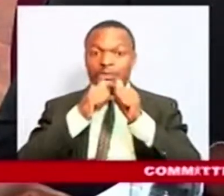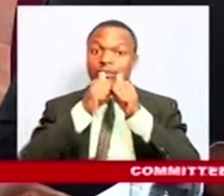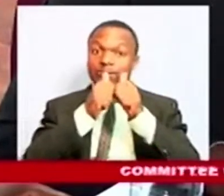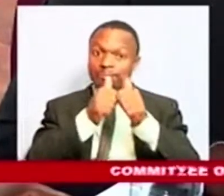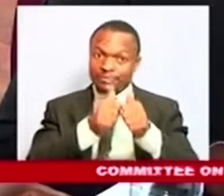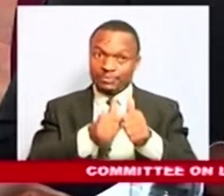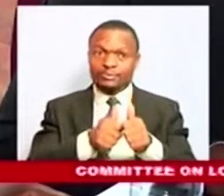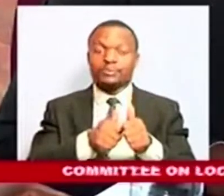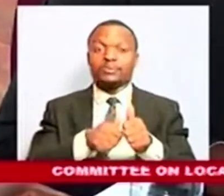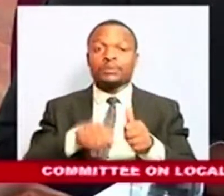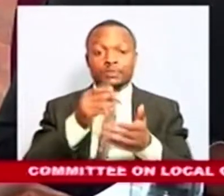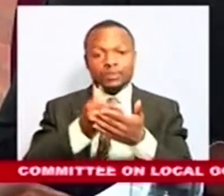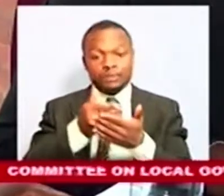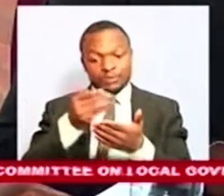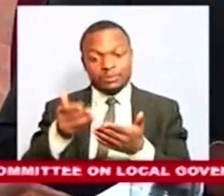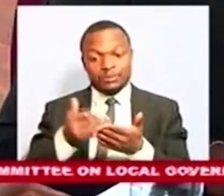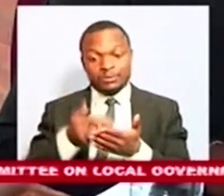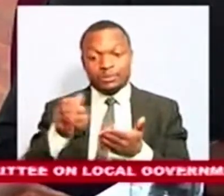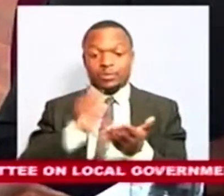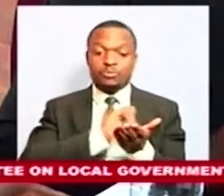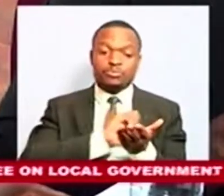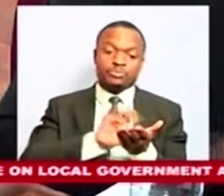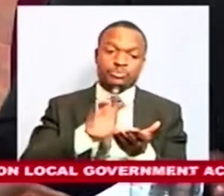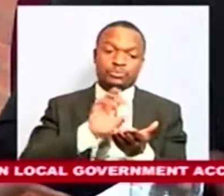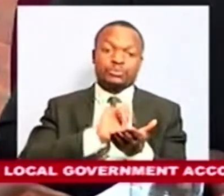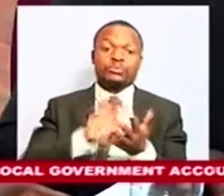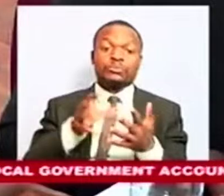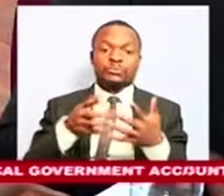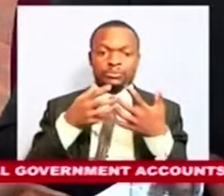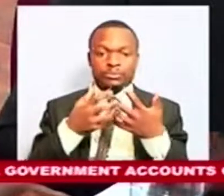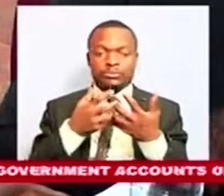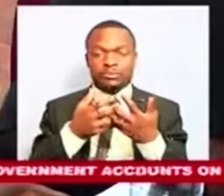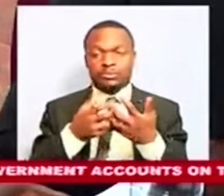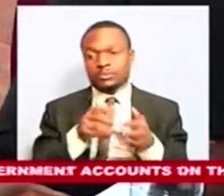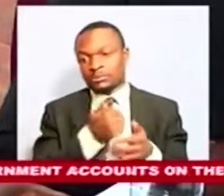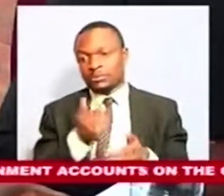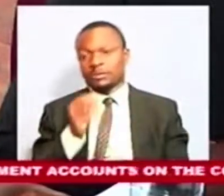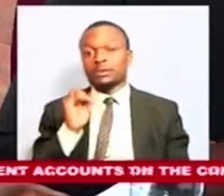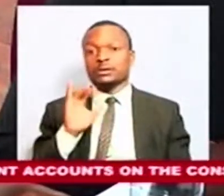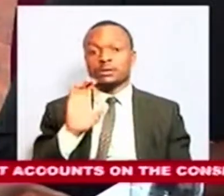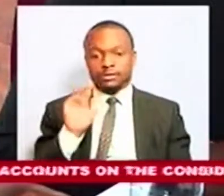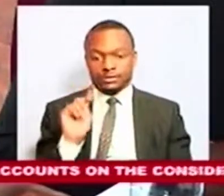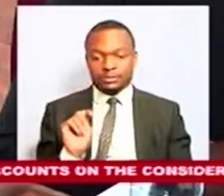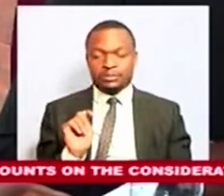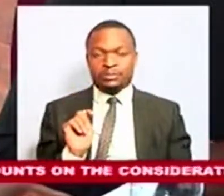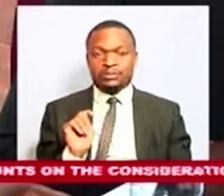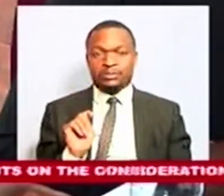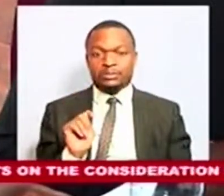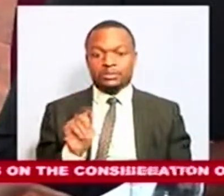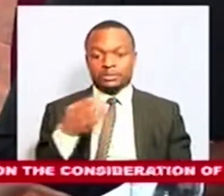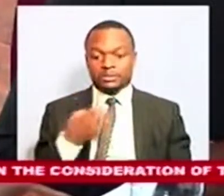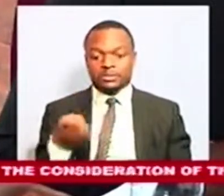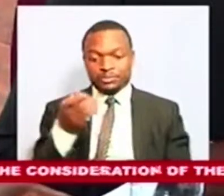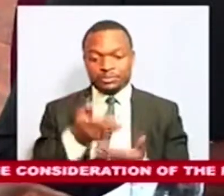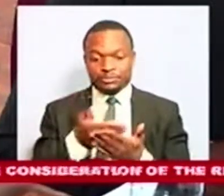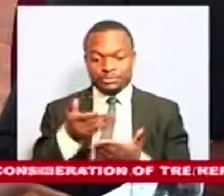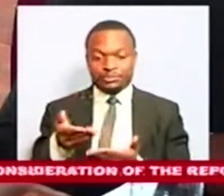the procurement of the photocopying machine and other ICT that were procured.